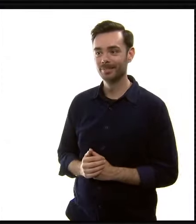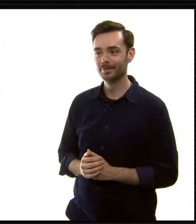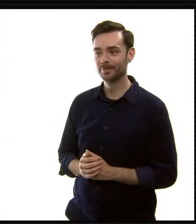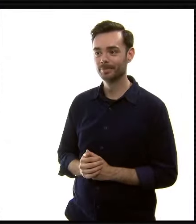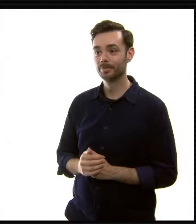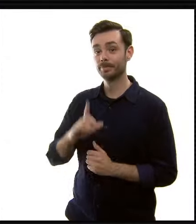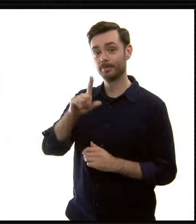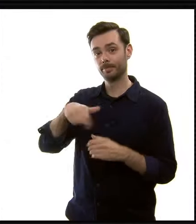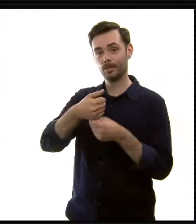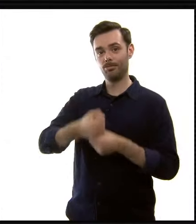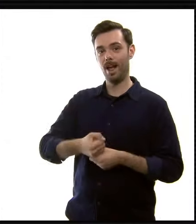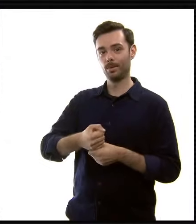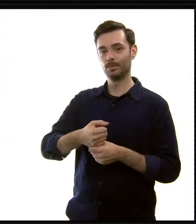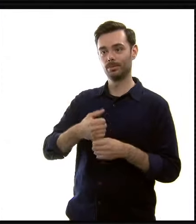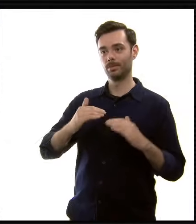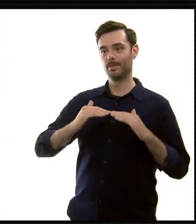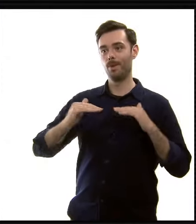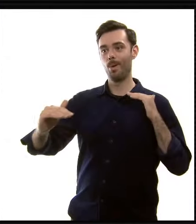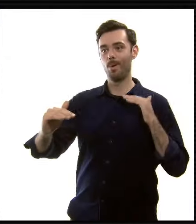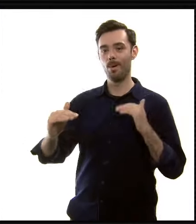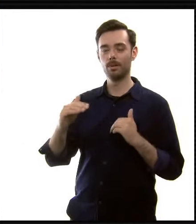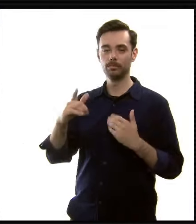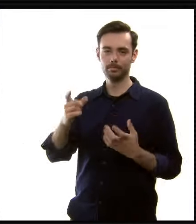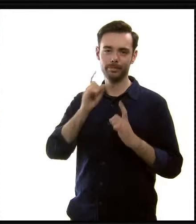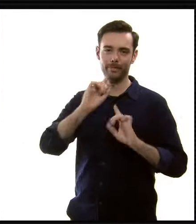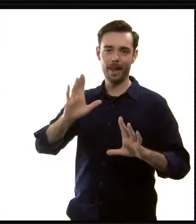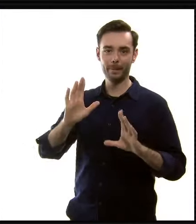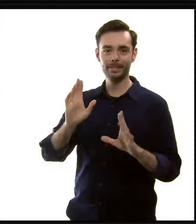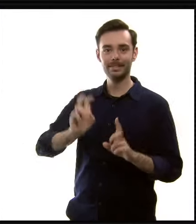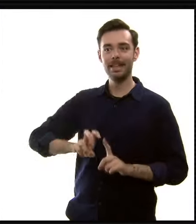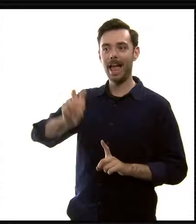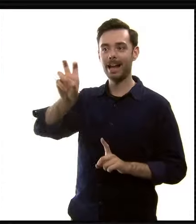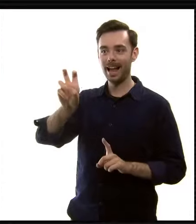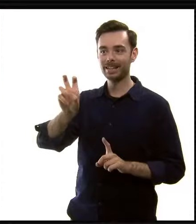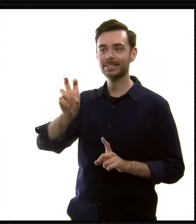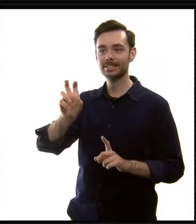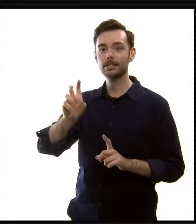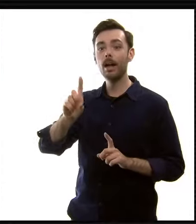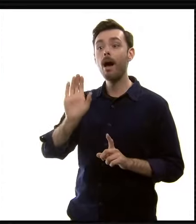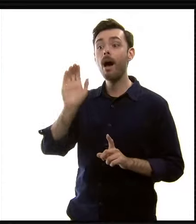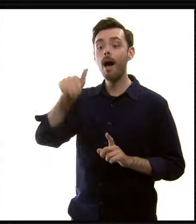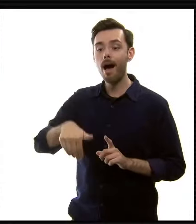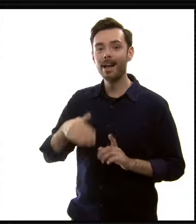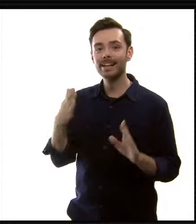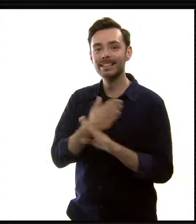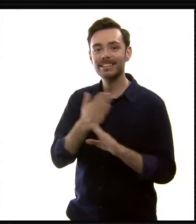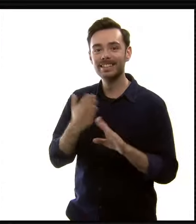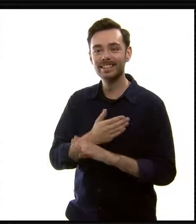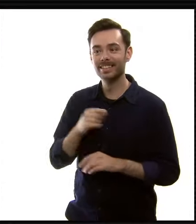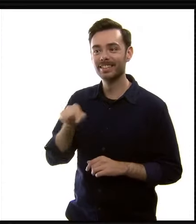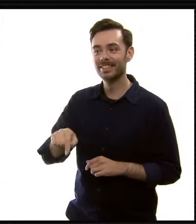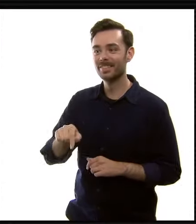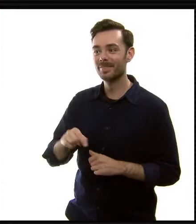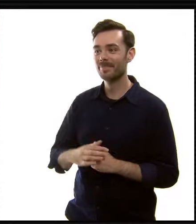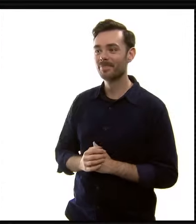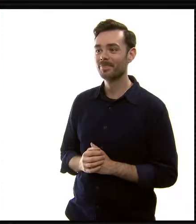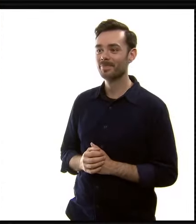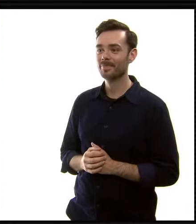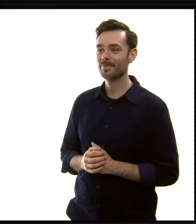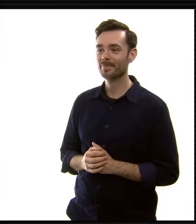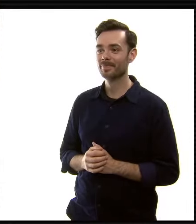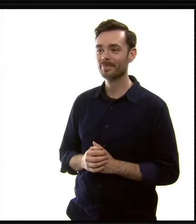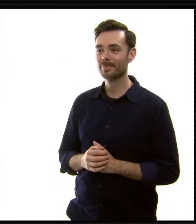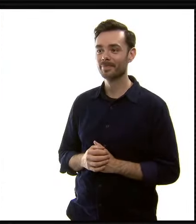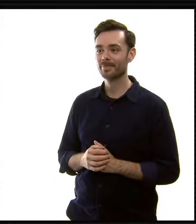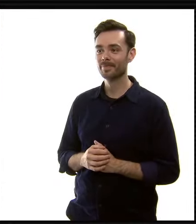floor has the iconic staircase, the doorway, even a little hidden section in here, and it's packed full of references inside and out.